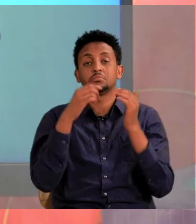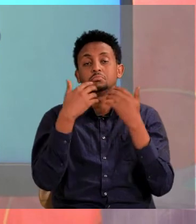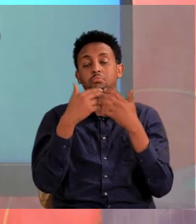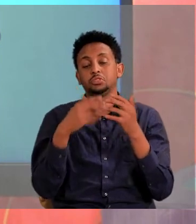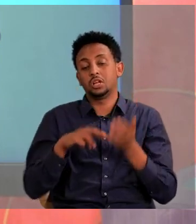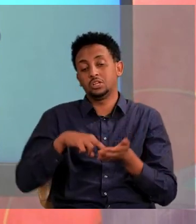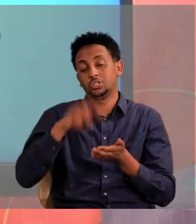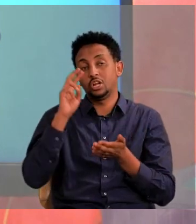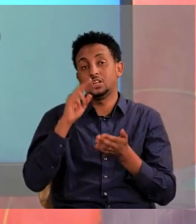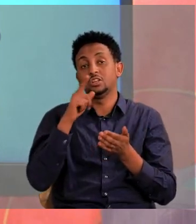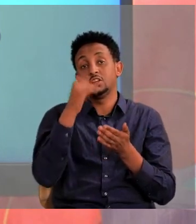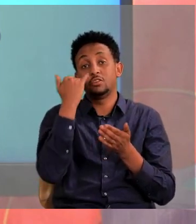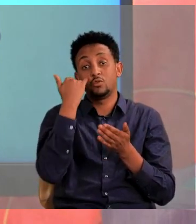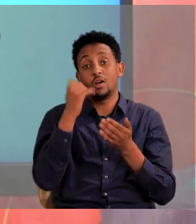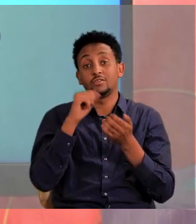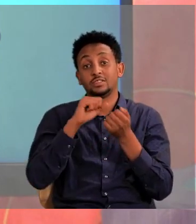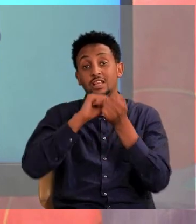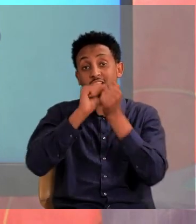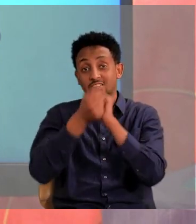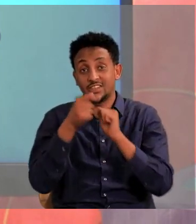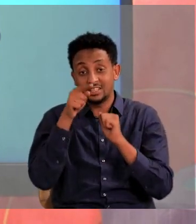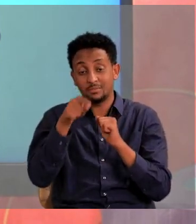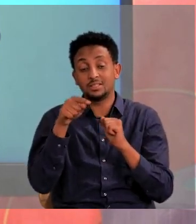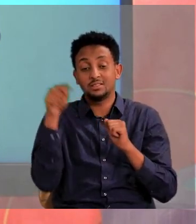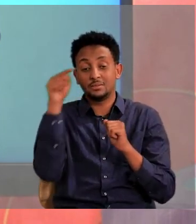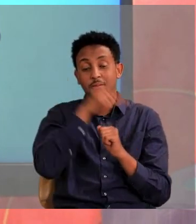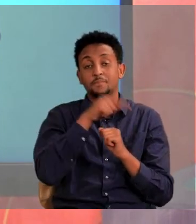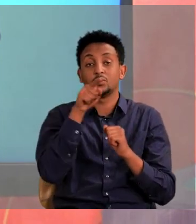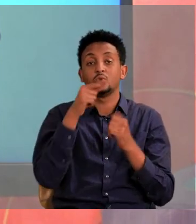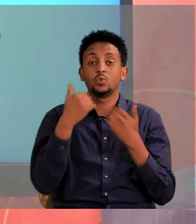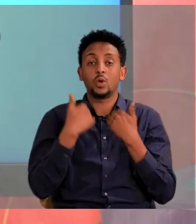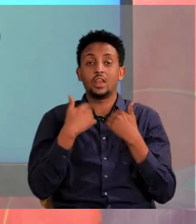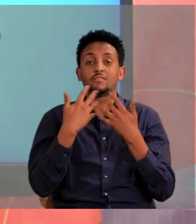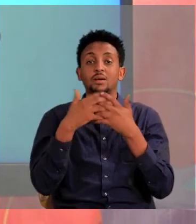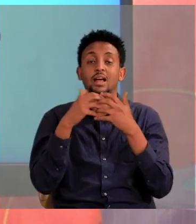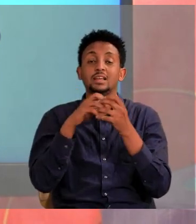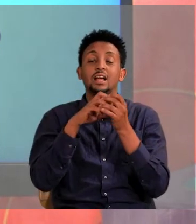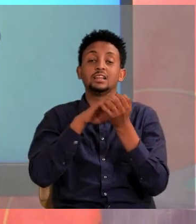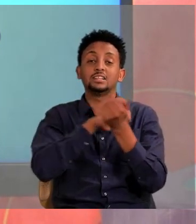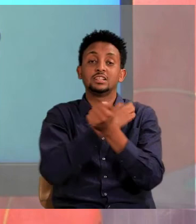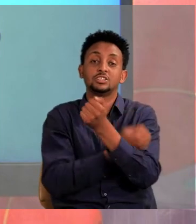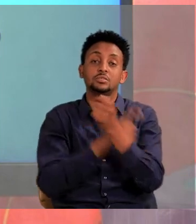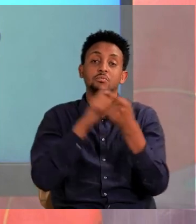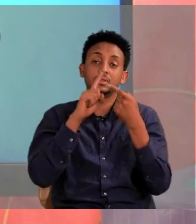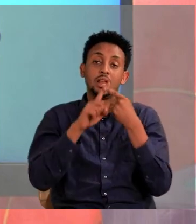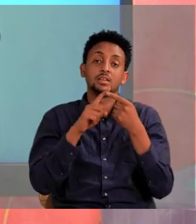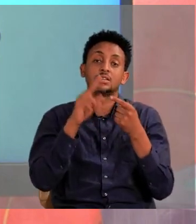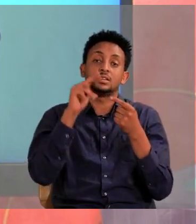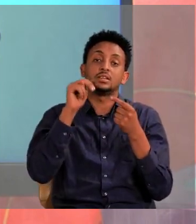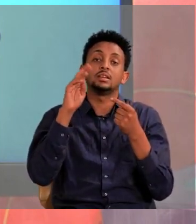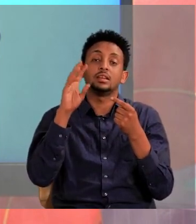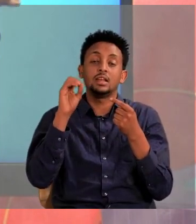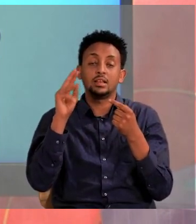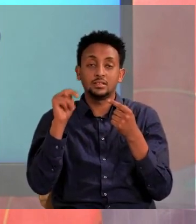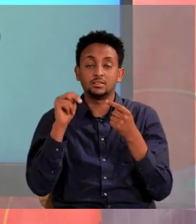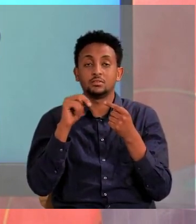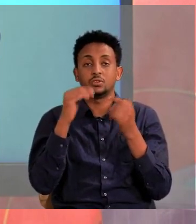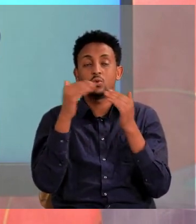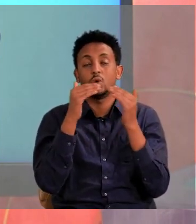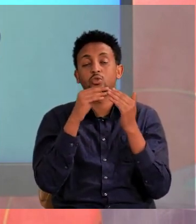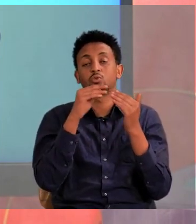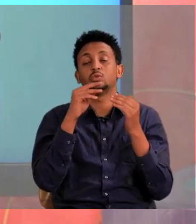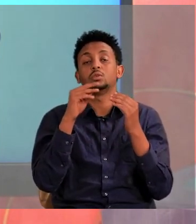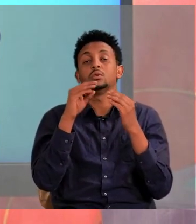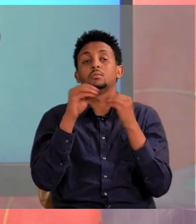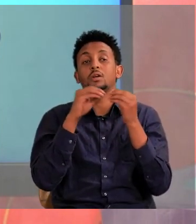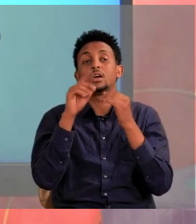initial. If you are transferring this in this side, you can have mechanical energy initial plus work done by non-conservatives is equals to mechanical